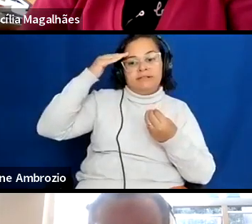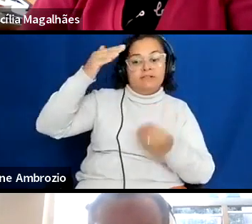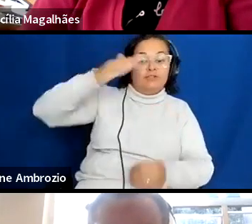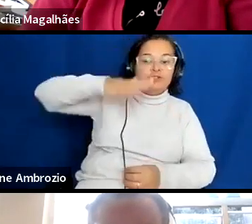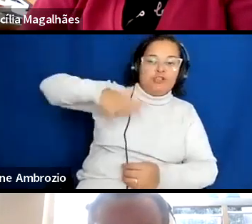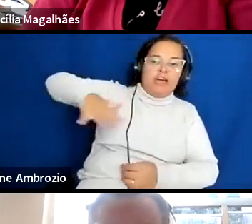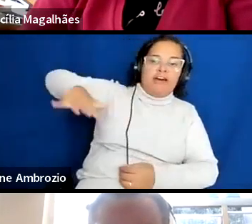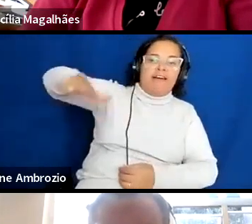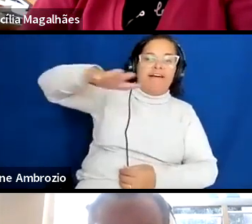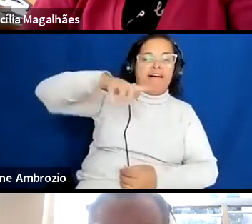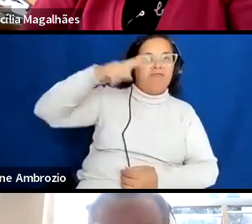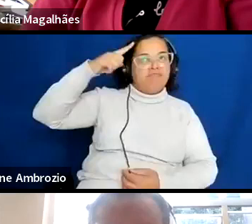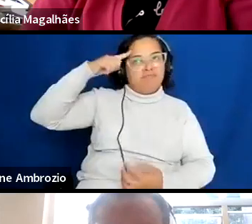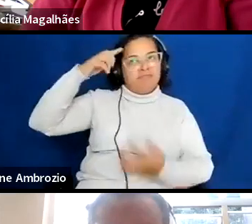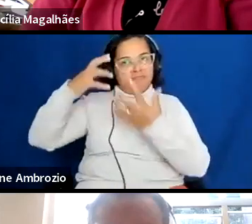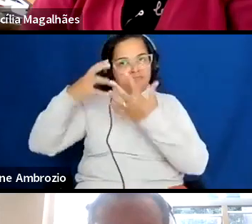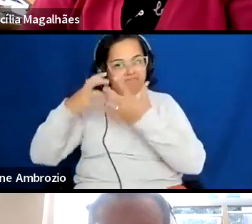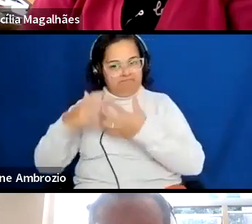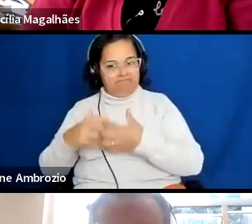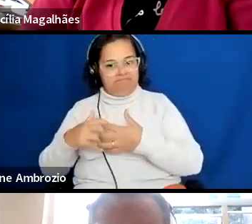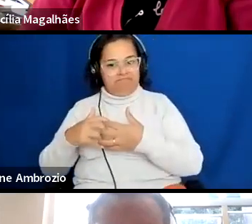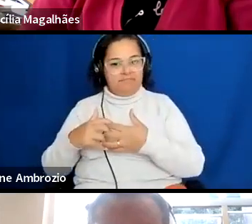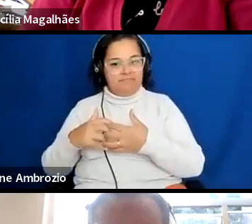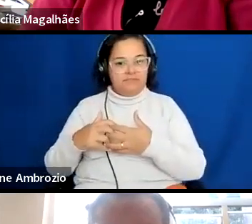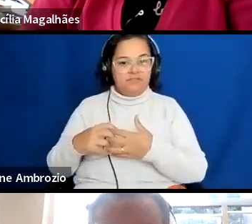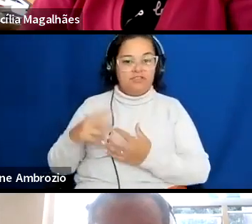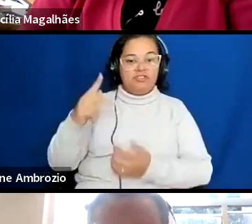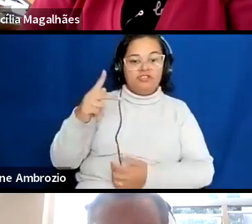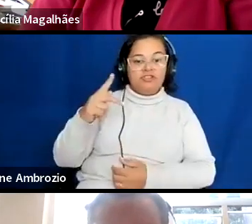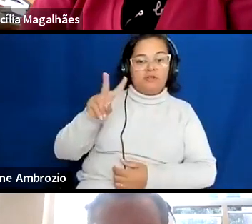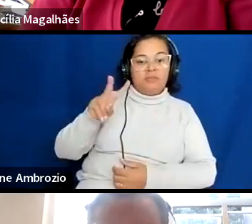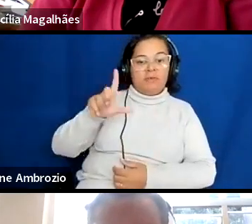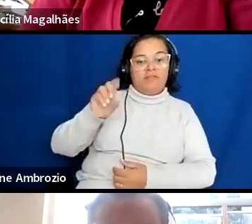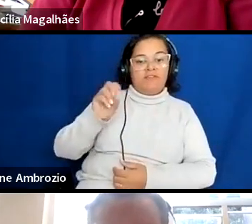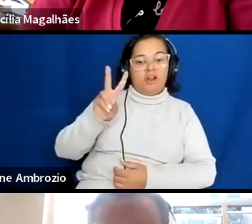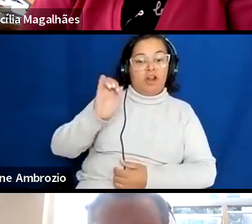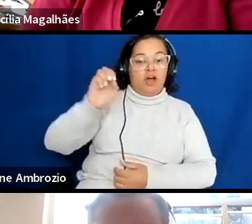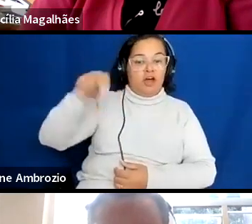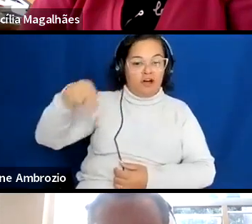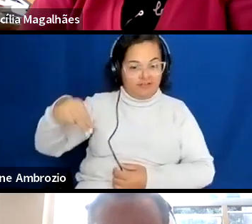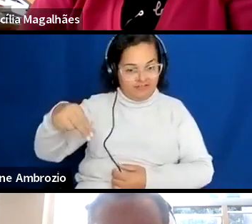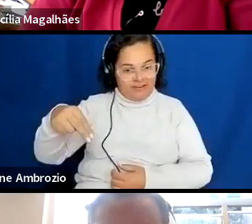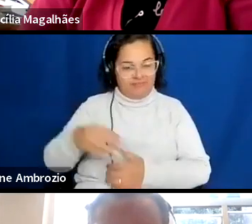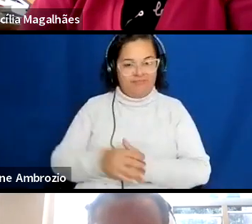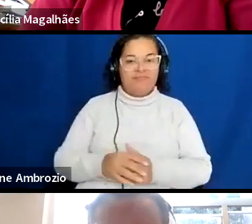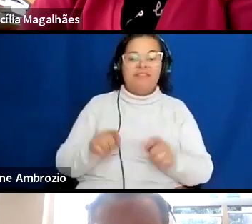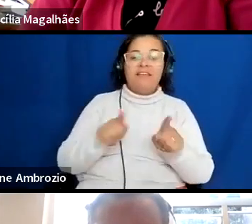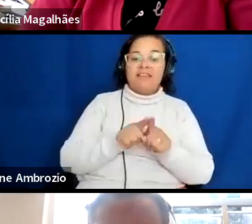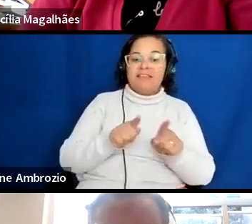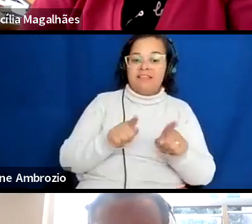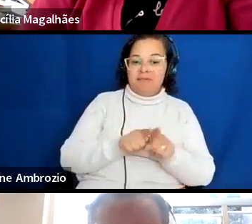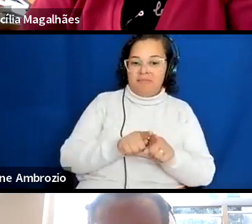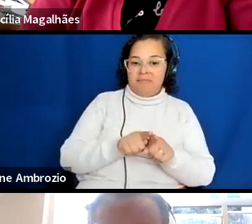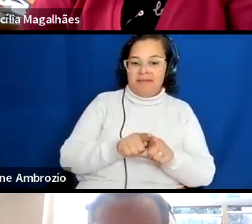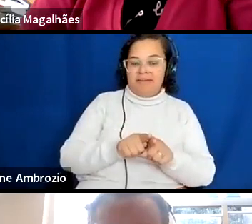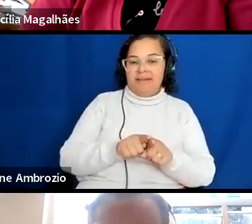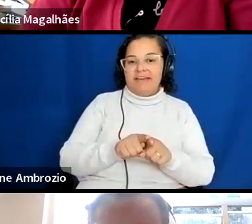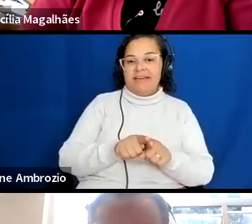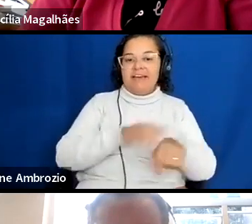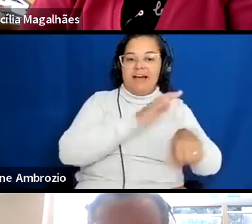reflexology, and Kornilov's reactology. And then he moves on. So what we've got to see, I